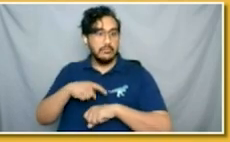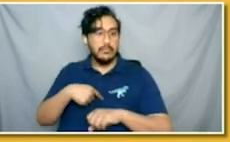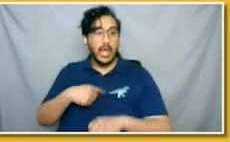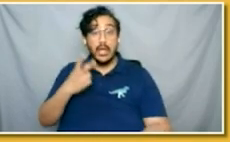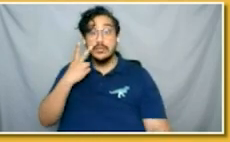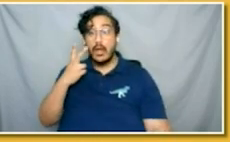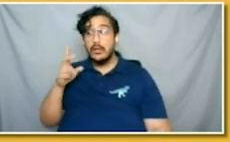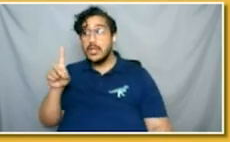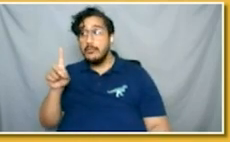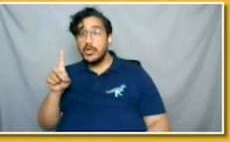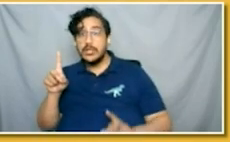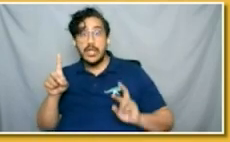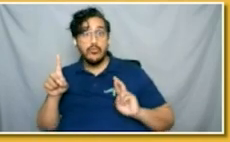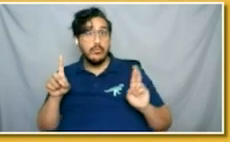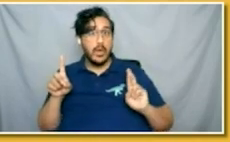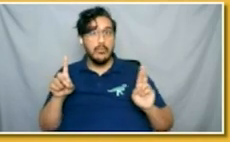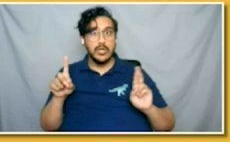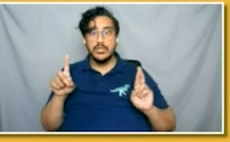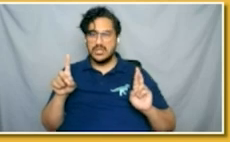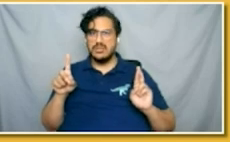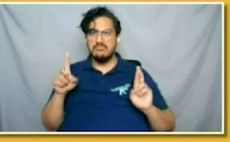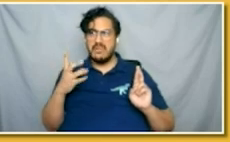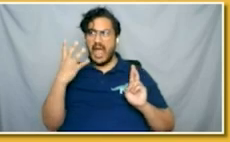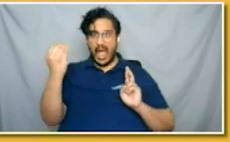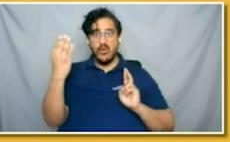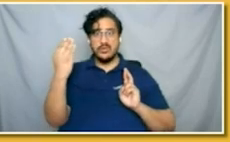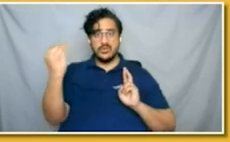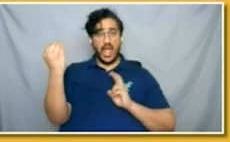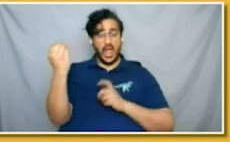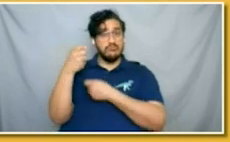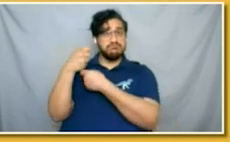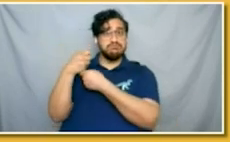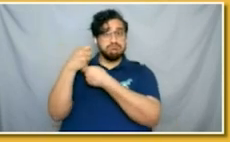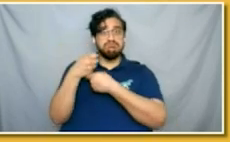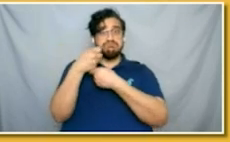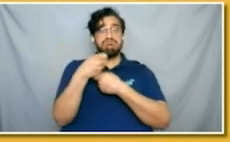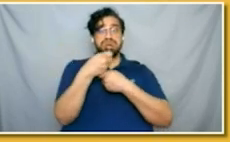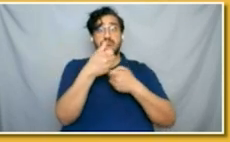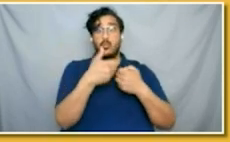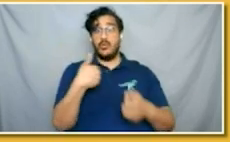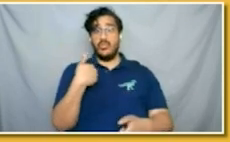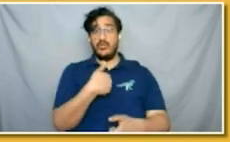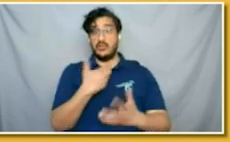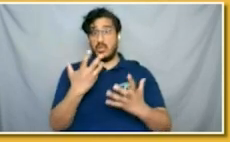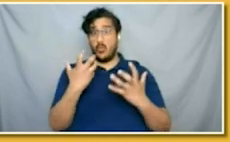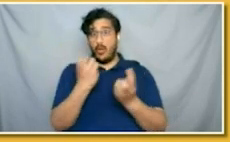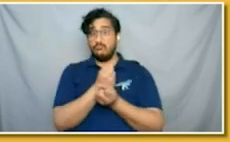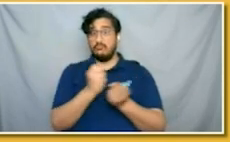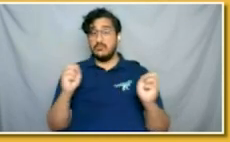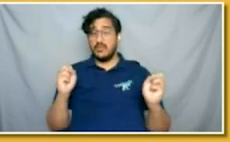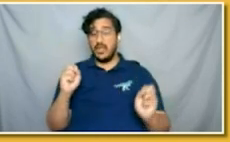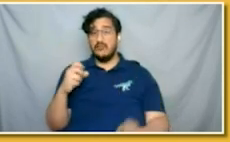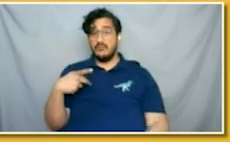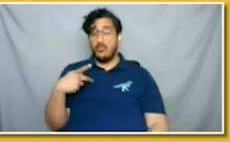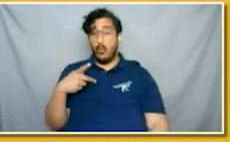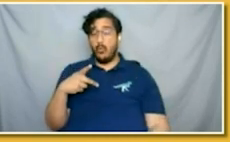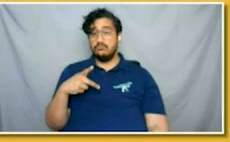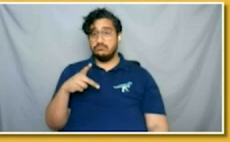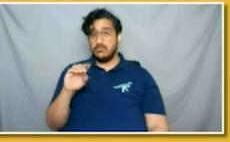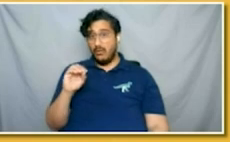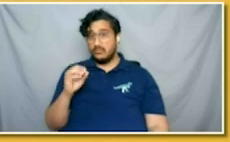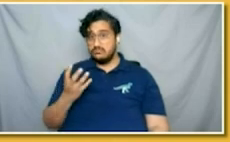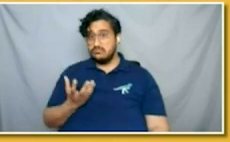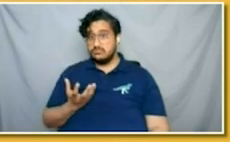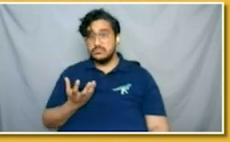out there holding signs with us and wanting to save the Postal Service. And I think when you look at the new legislation,